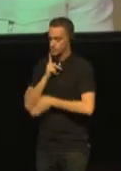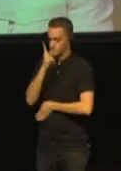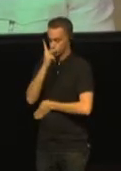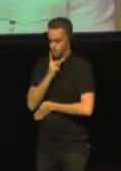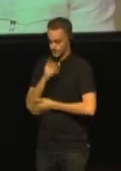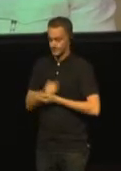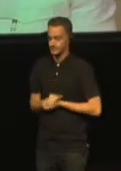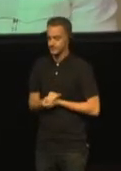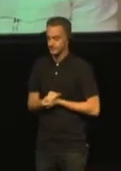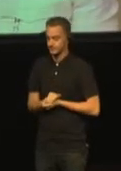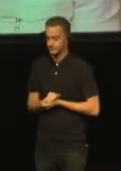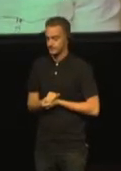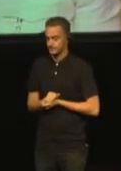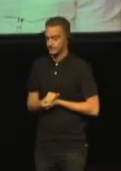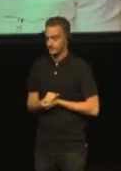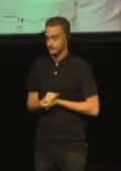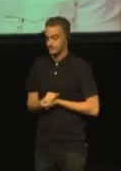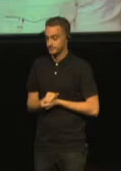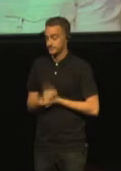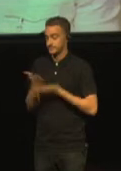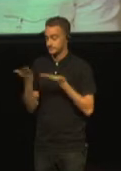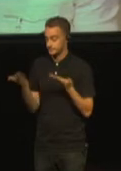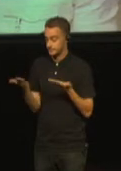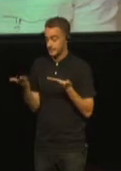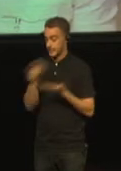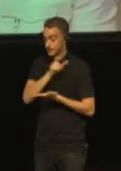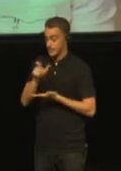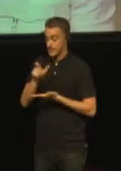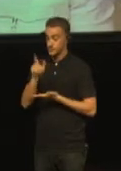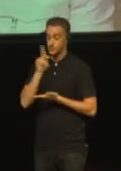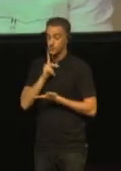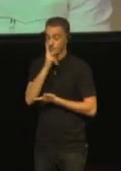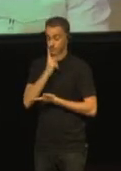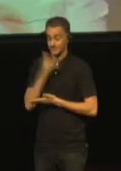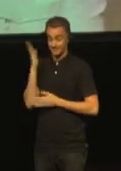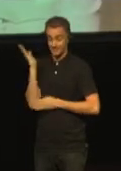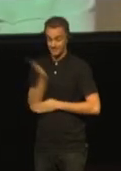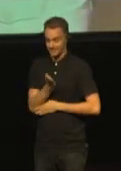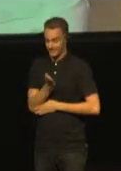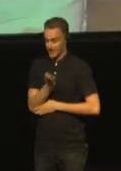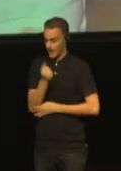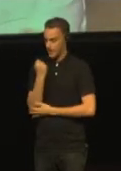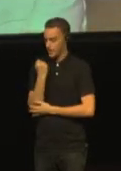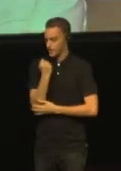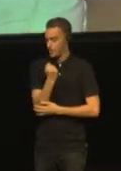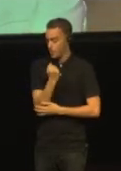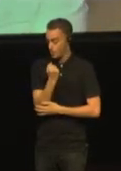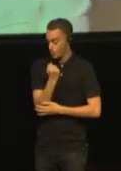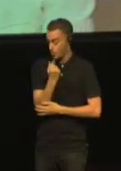This will mean that deafblind people will not receive appropriate support.